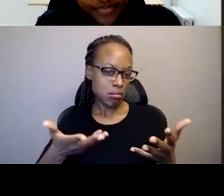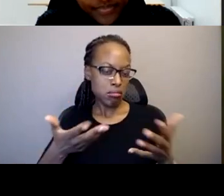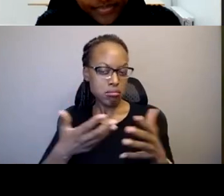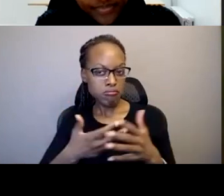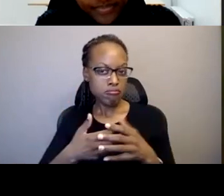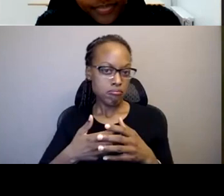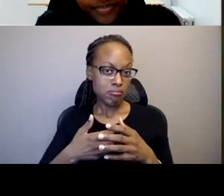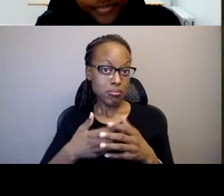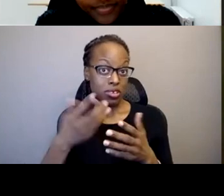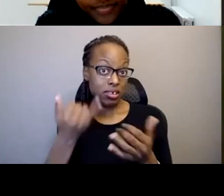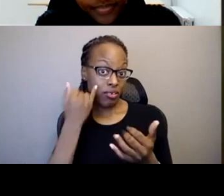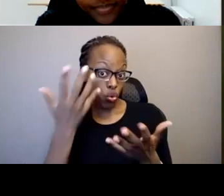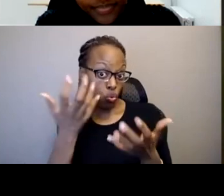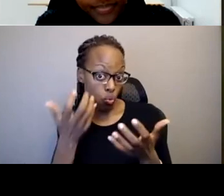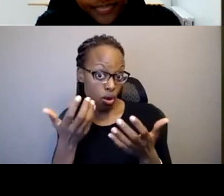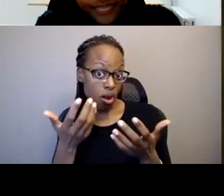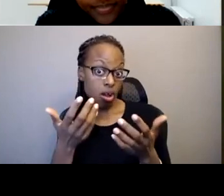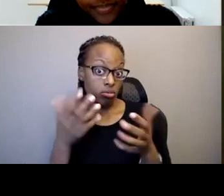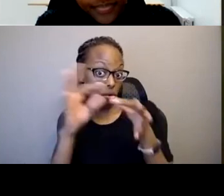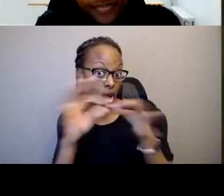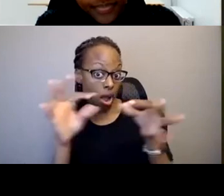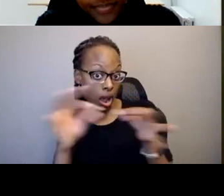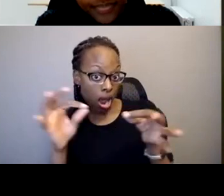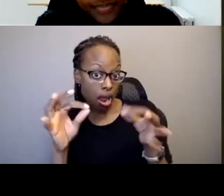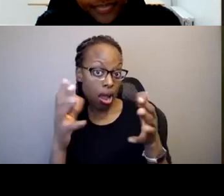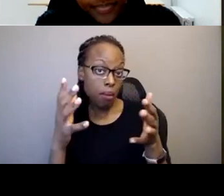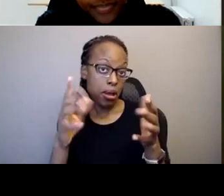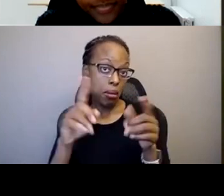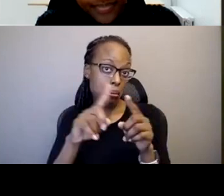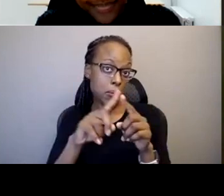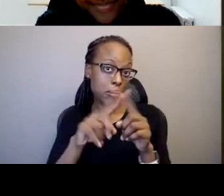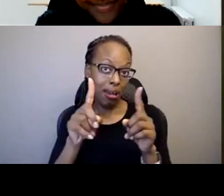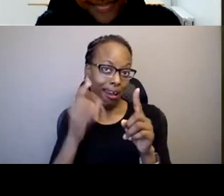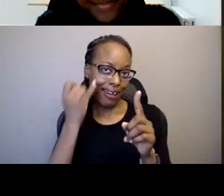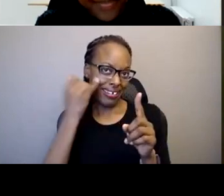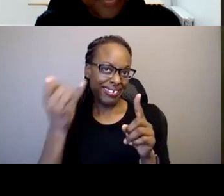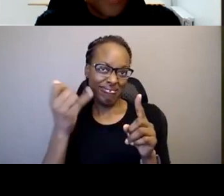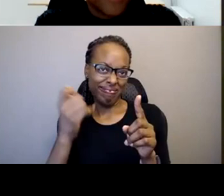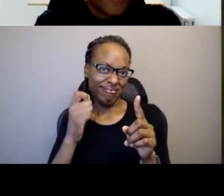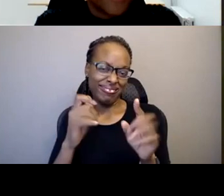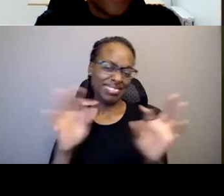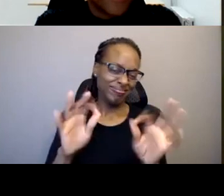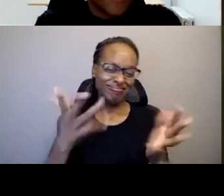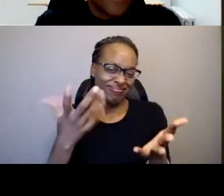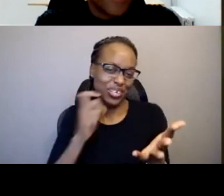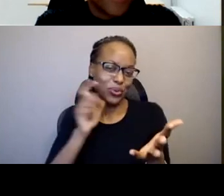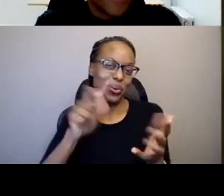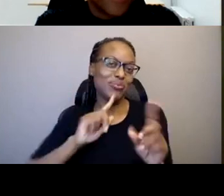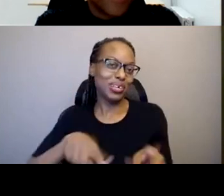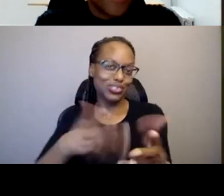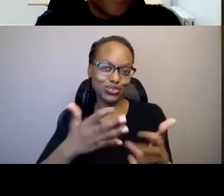if you want to comment on it, that's fine. If it's not germane, move to the next question.